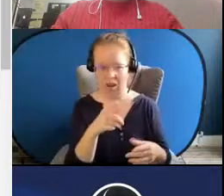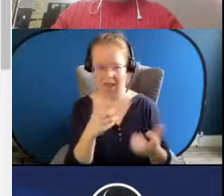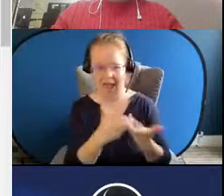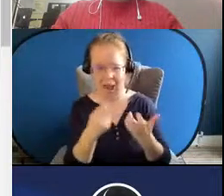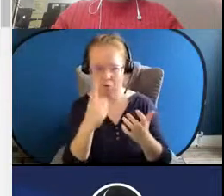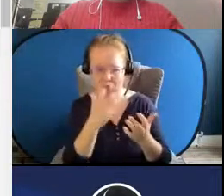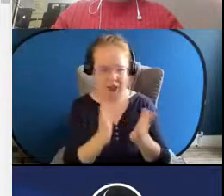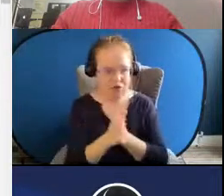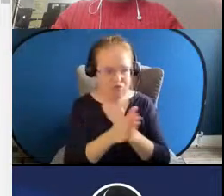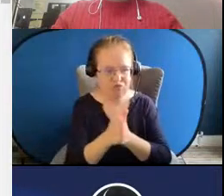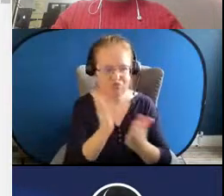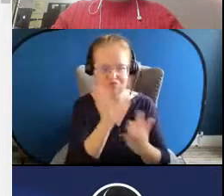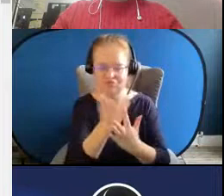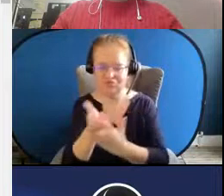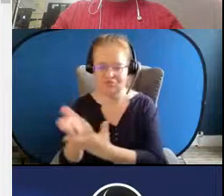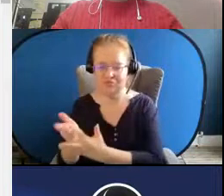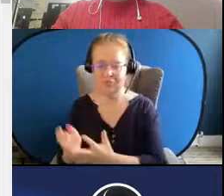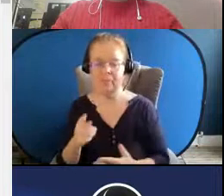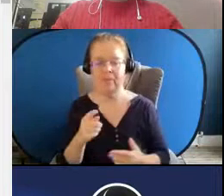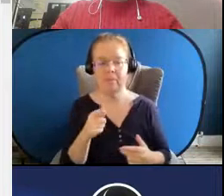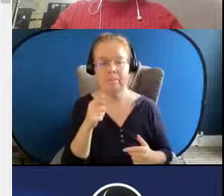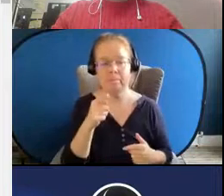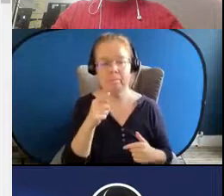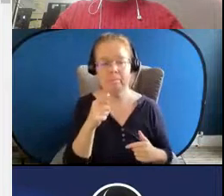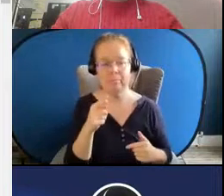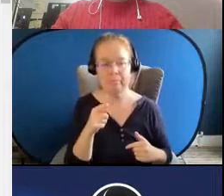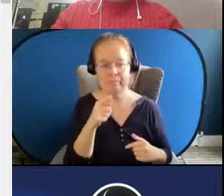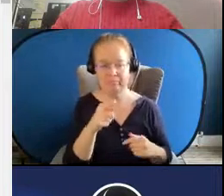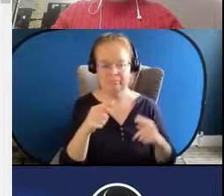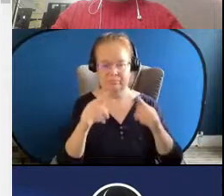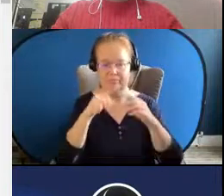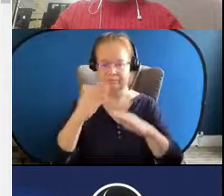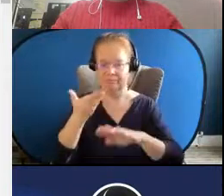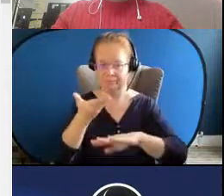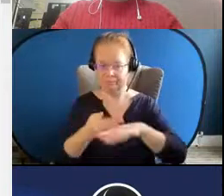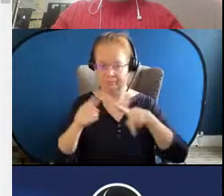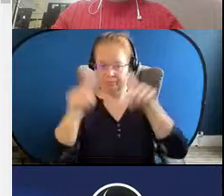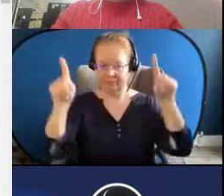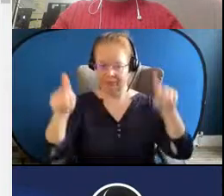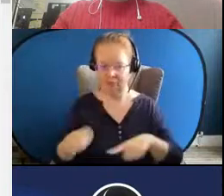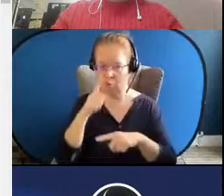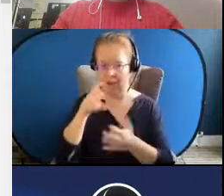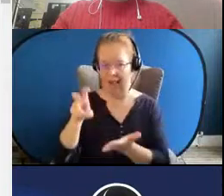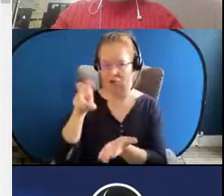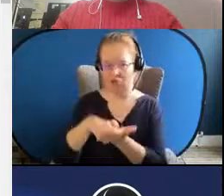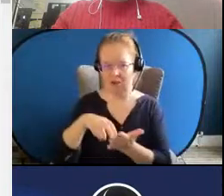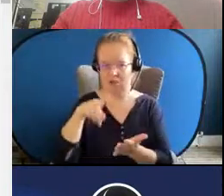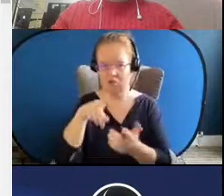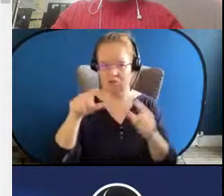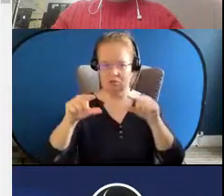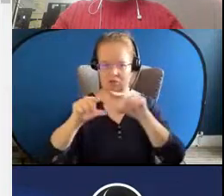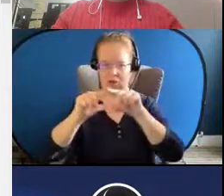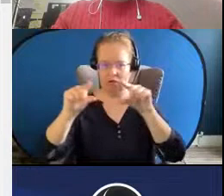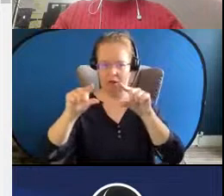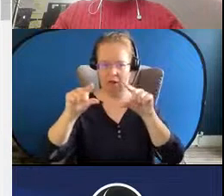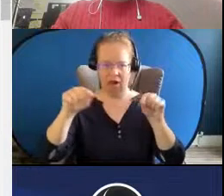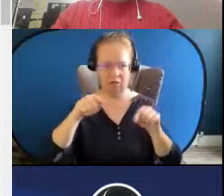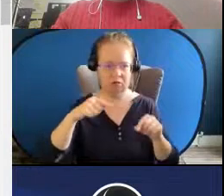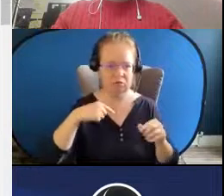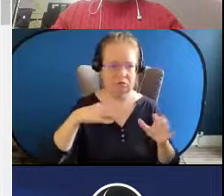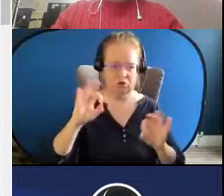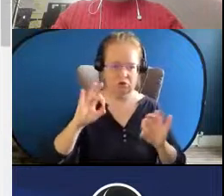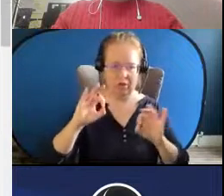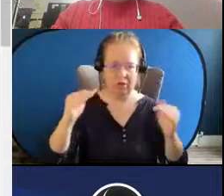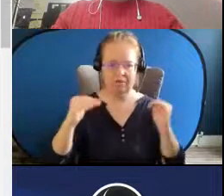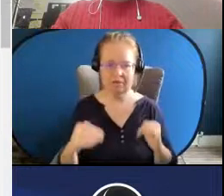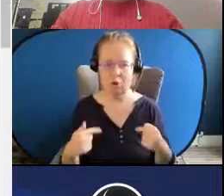on it very quickly. You'll come to the landing page. There's a registration tab at the bottom, not showing here because